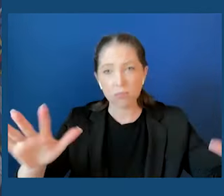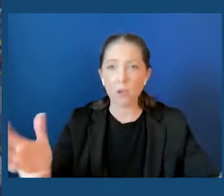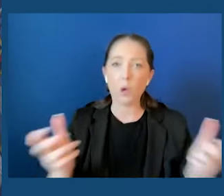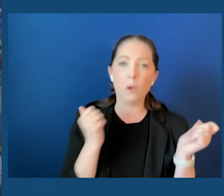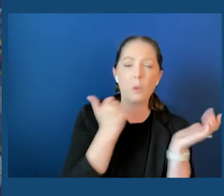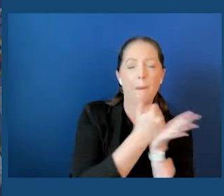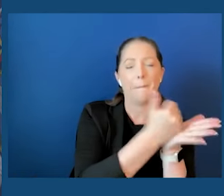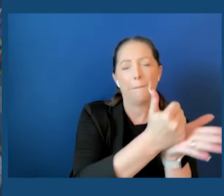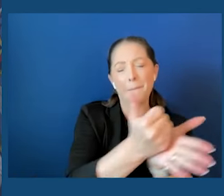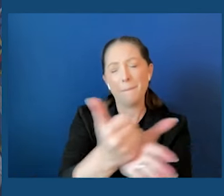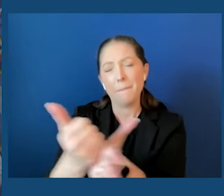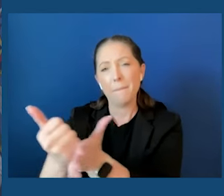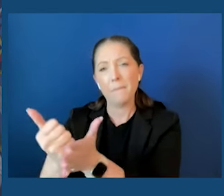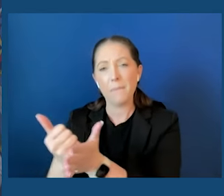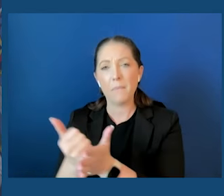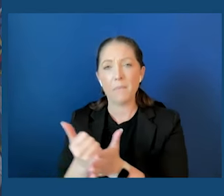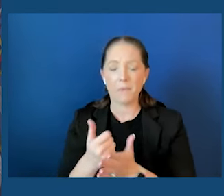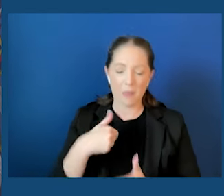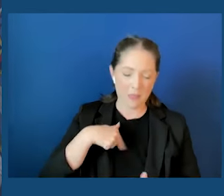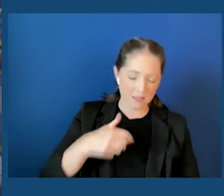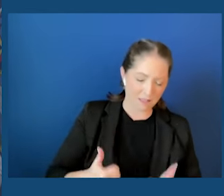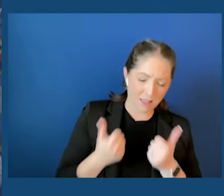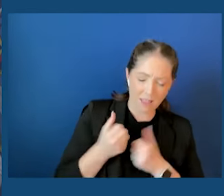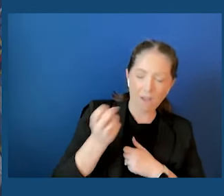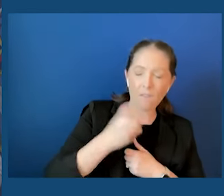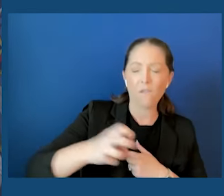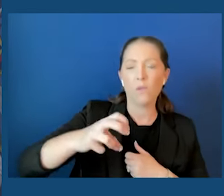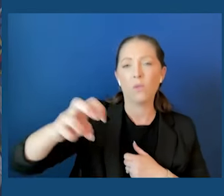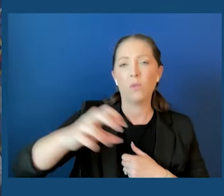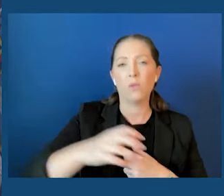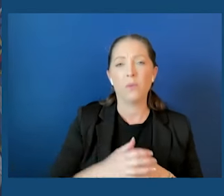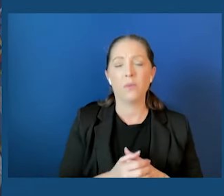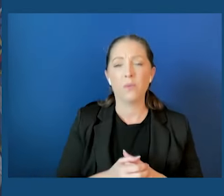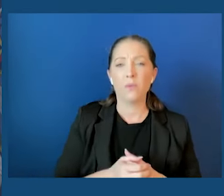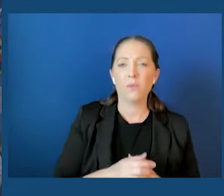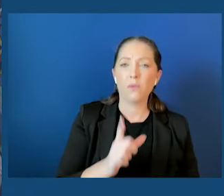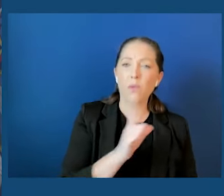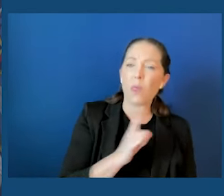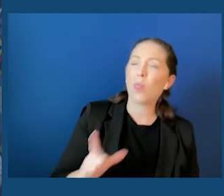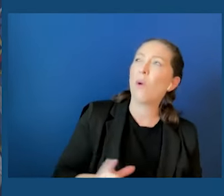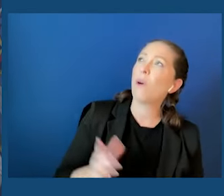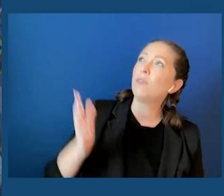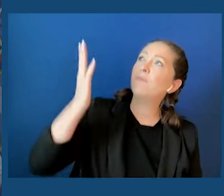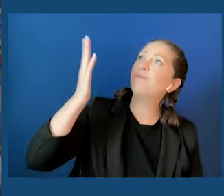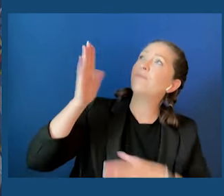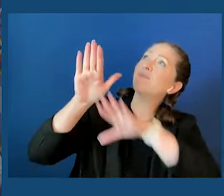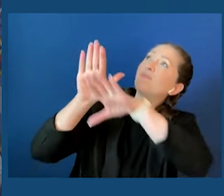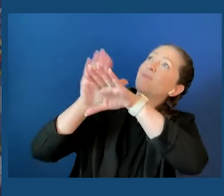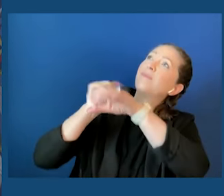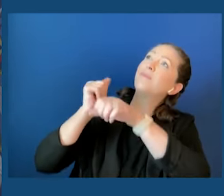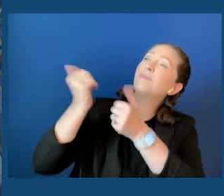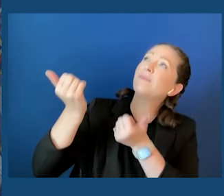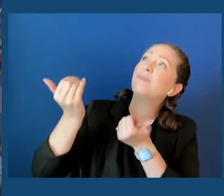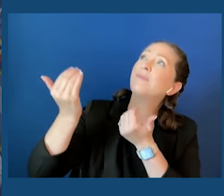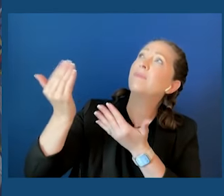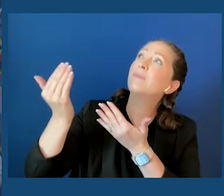doing in life's journey. Lord, we call upon you while you are yet